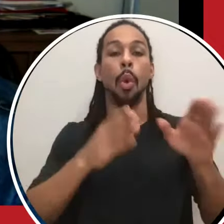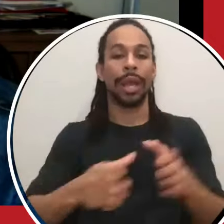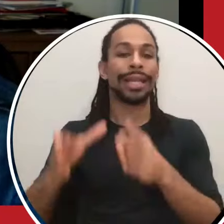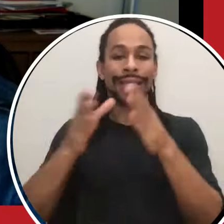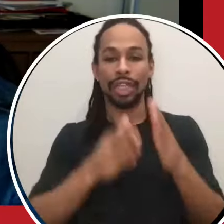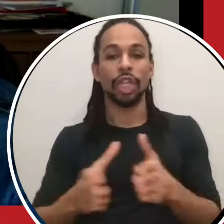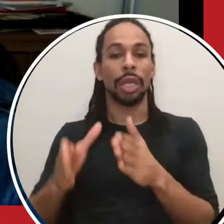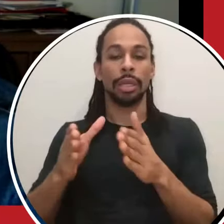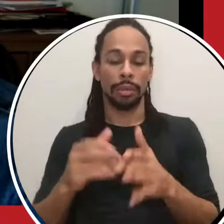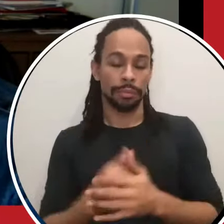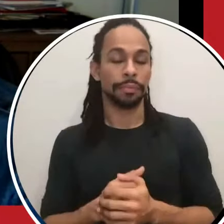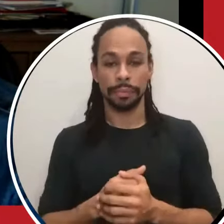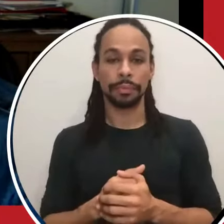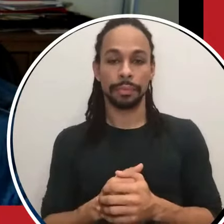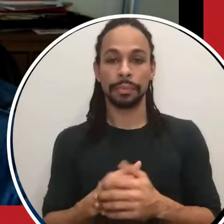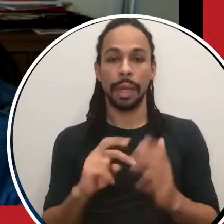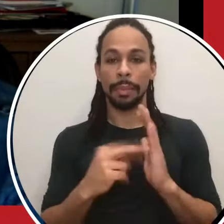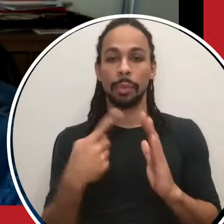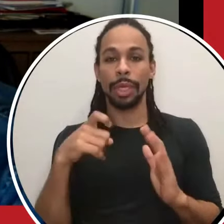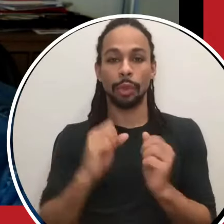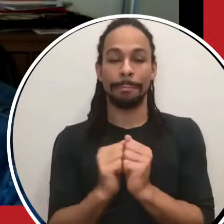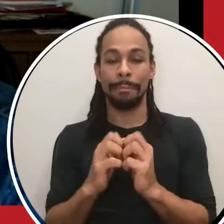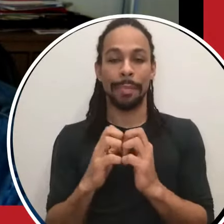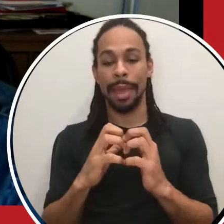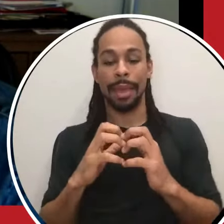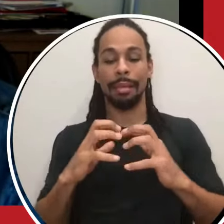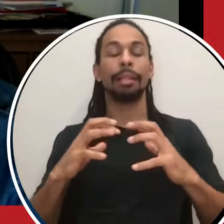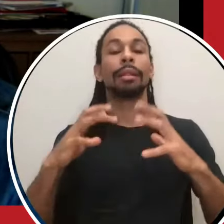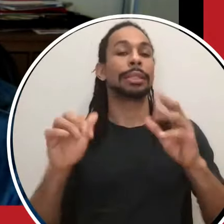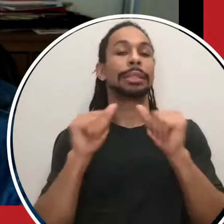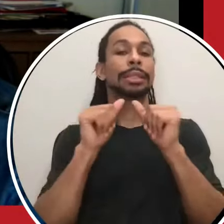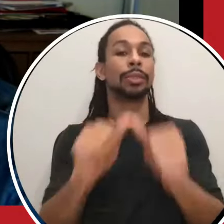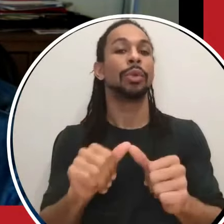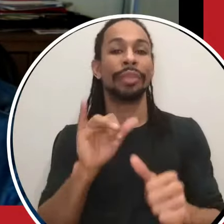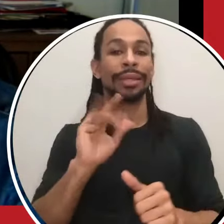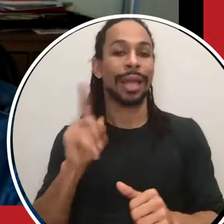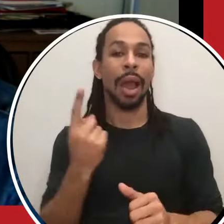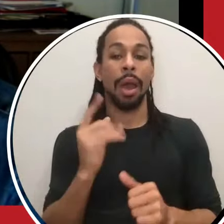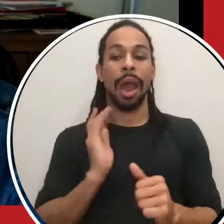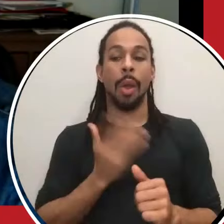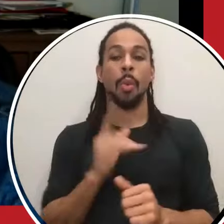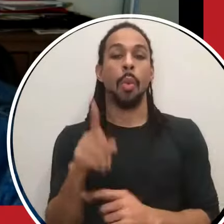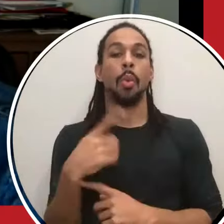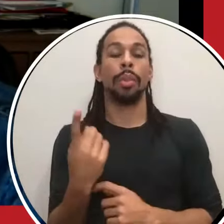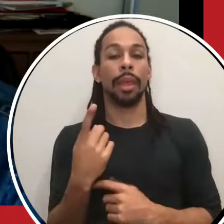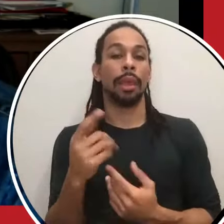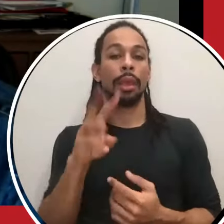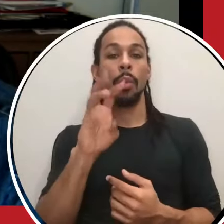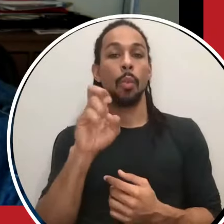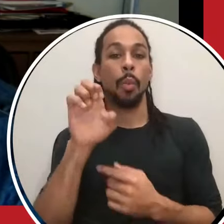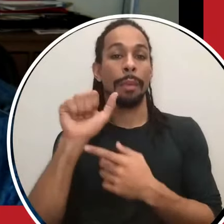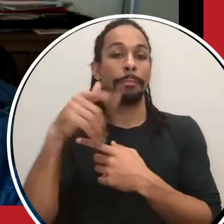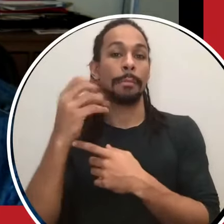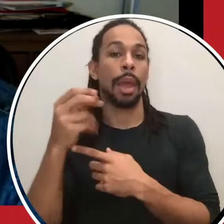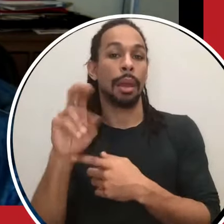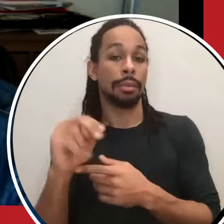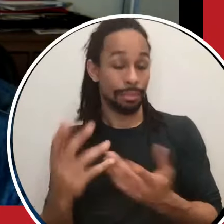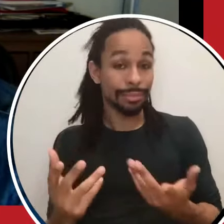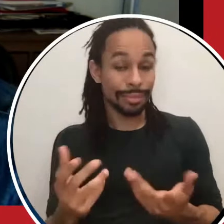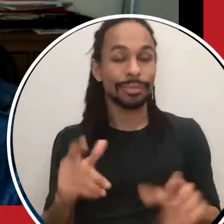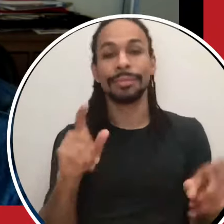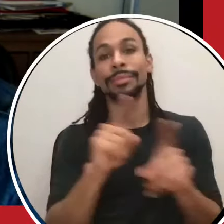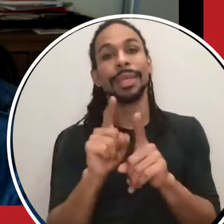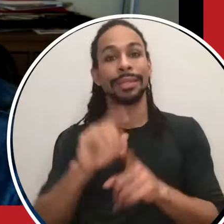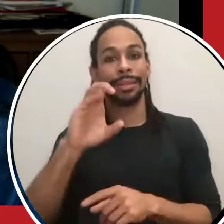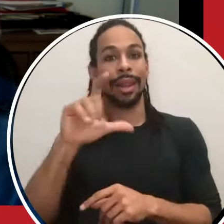We have to continue to build up, because it's the only weapon we have is our organization as a class.